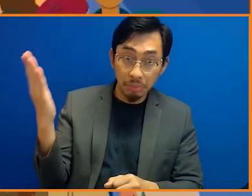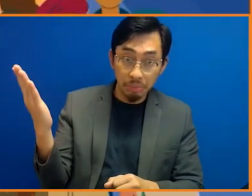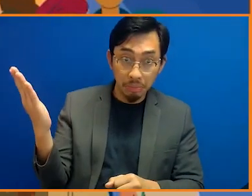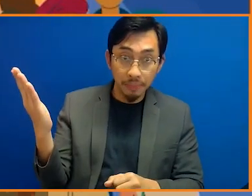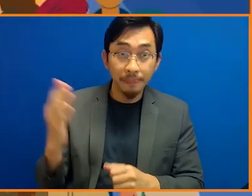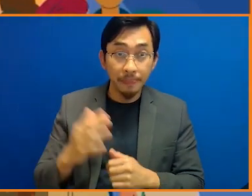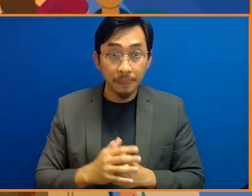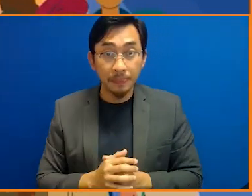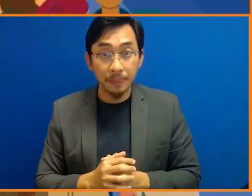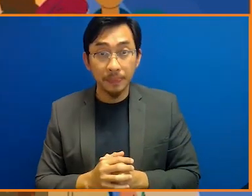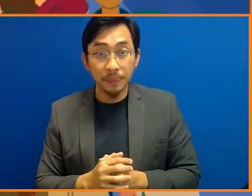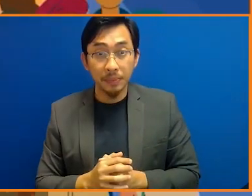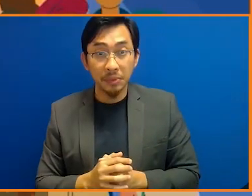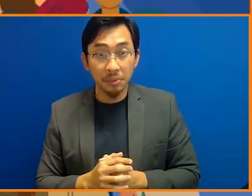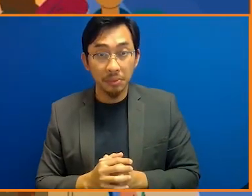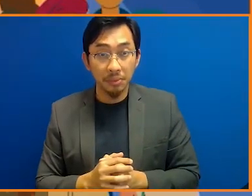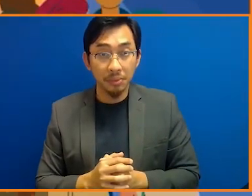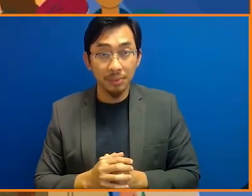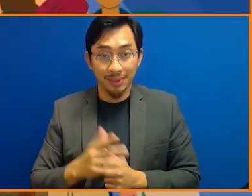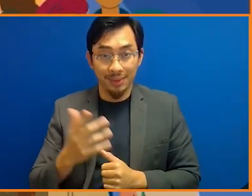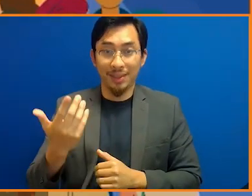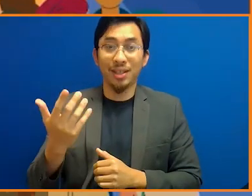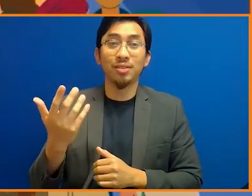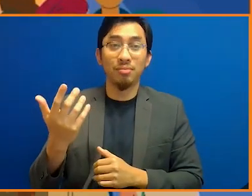see that on